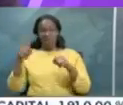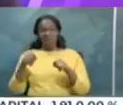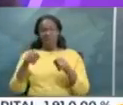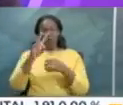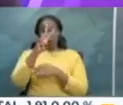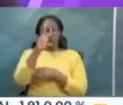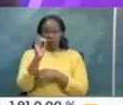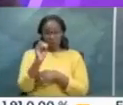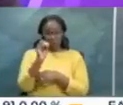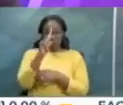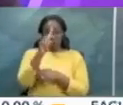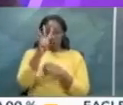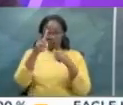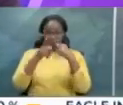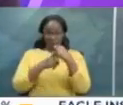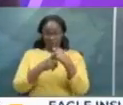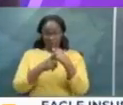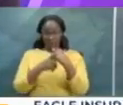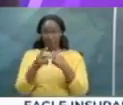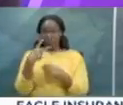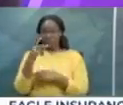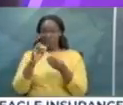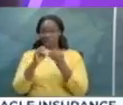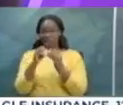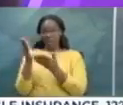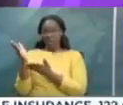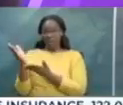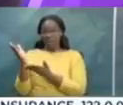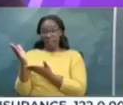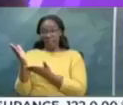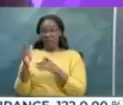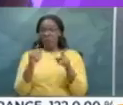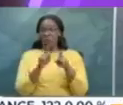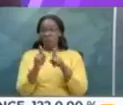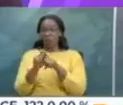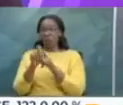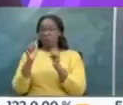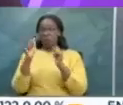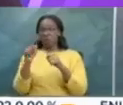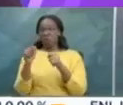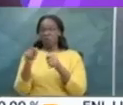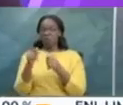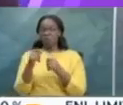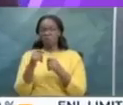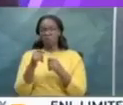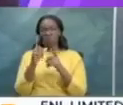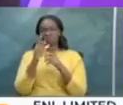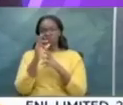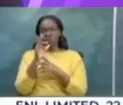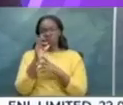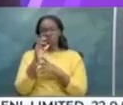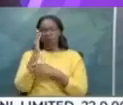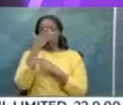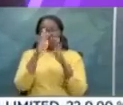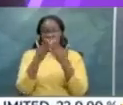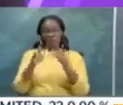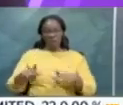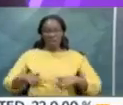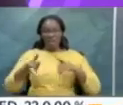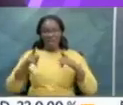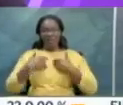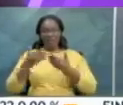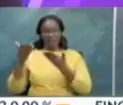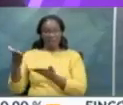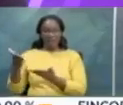is 20146. You can see the number on the screen. Also, you could just chat us on Facebook Live. We are already live right